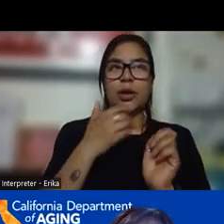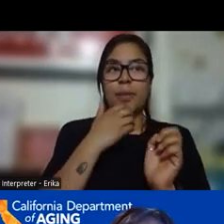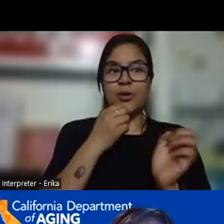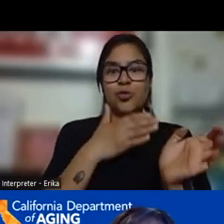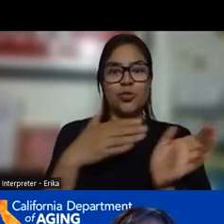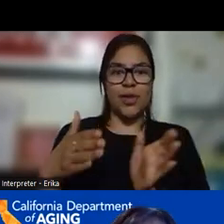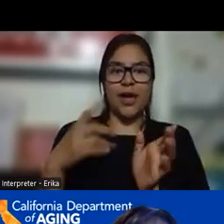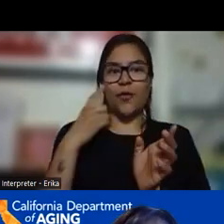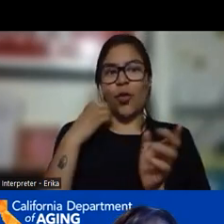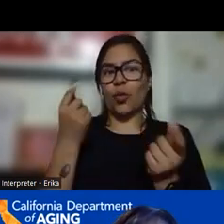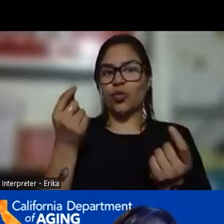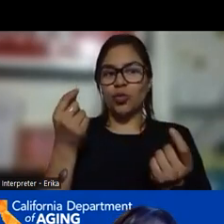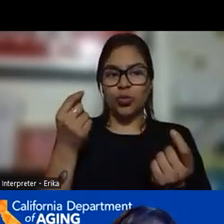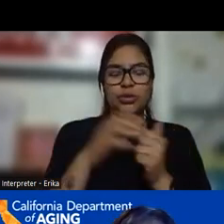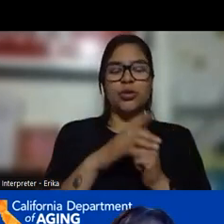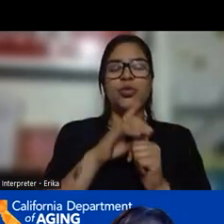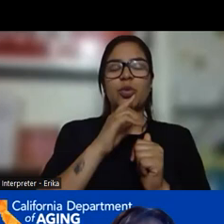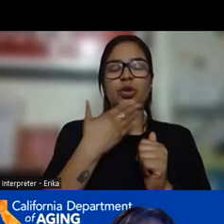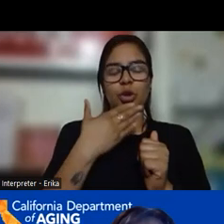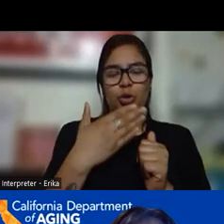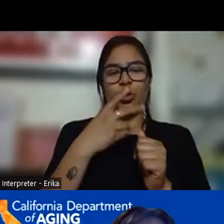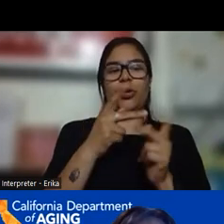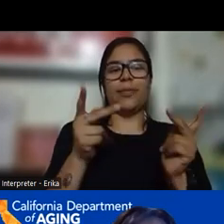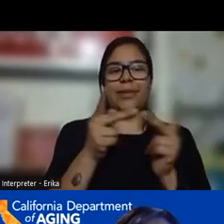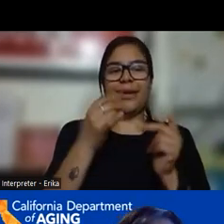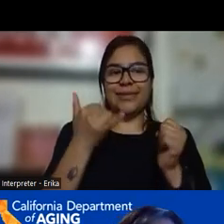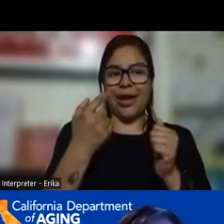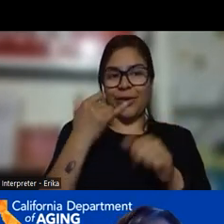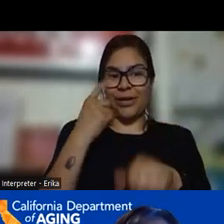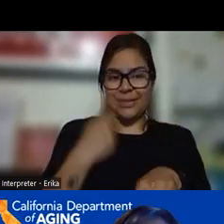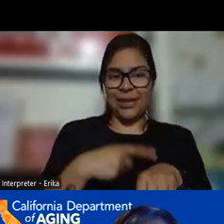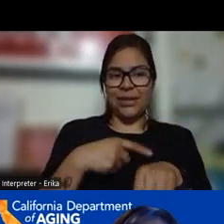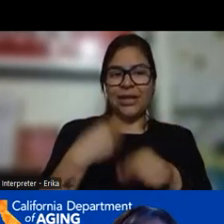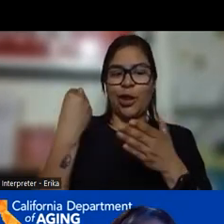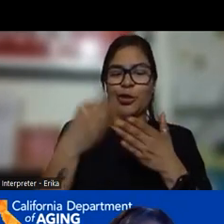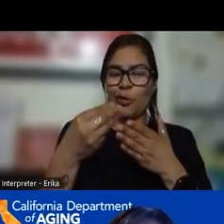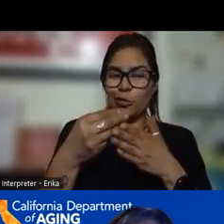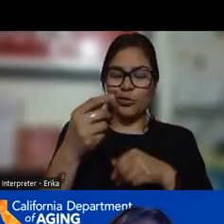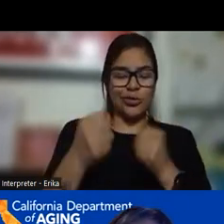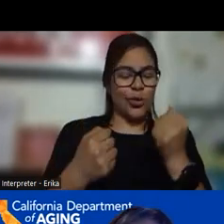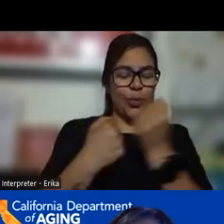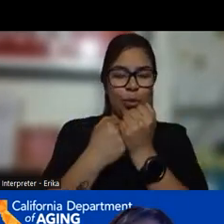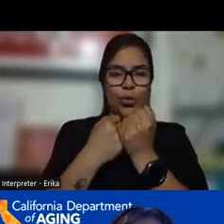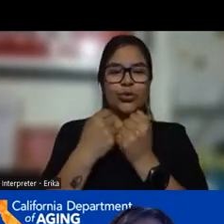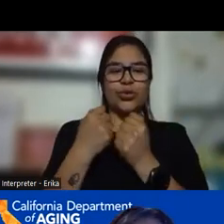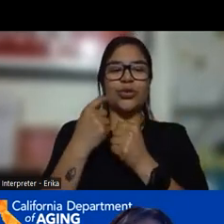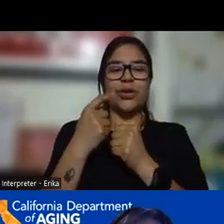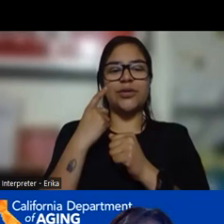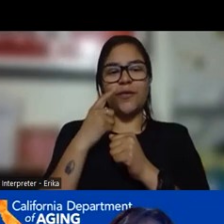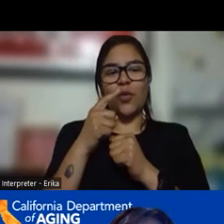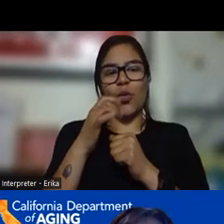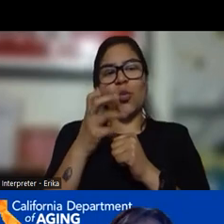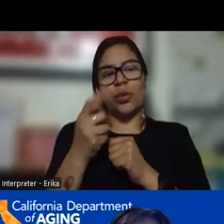at a good place in time where there is dollars and support and capacity to lift so many